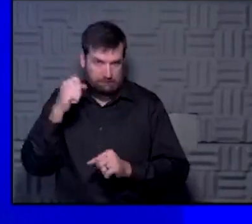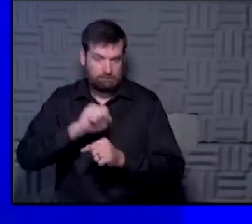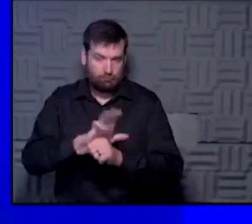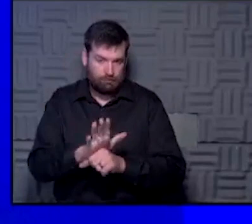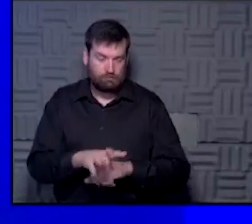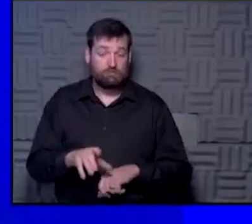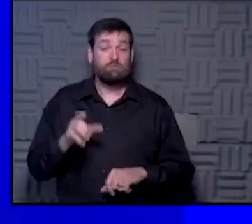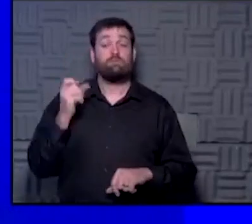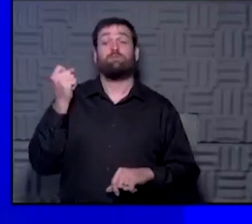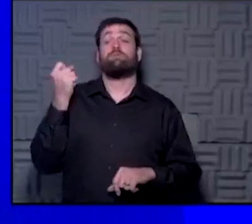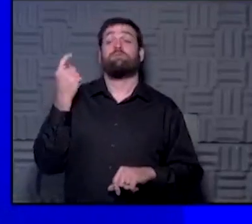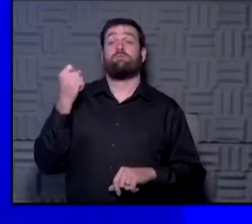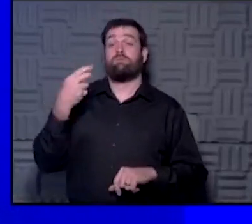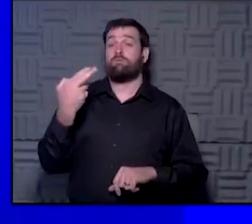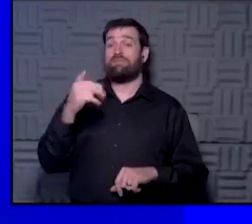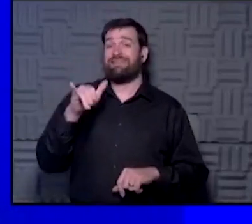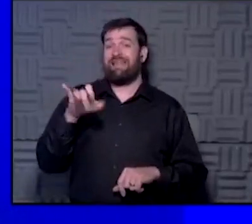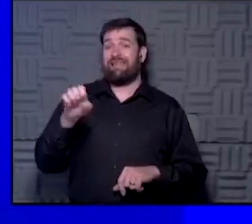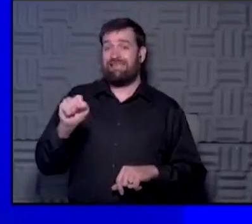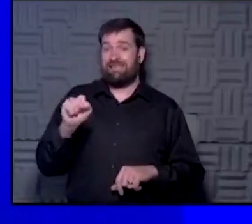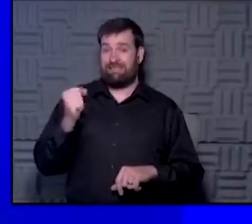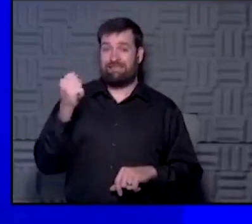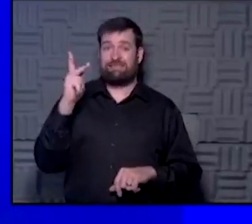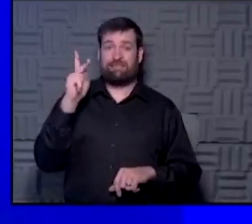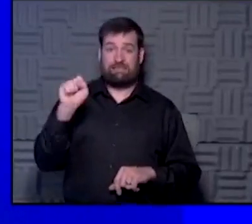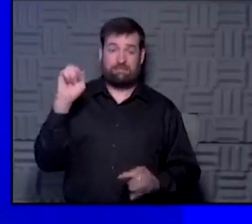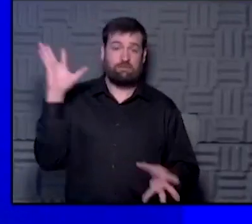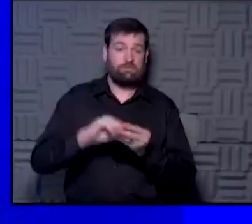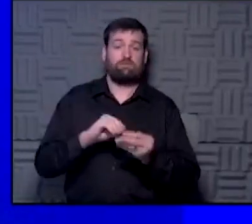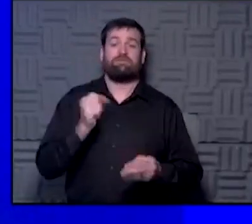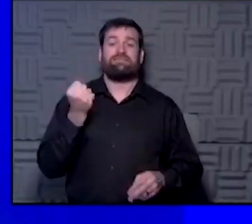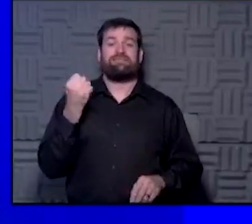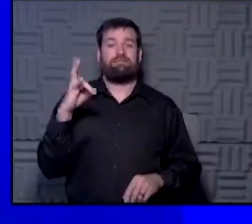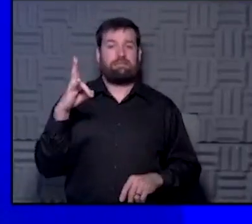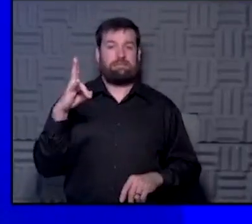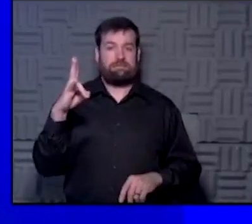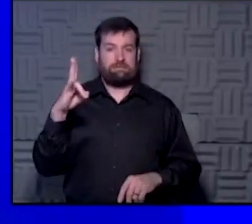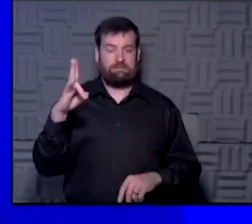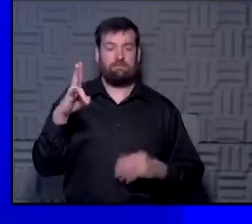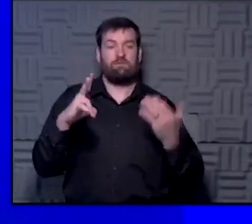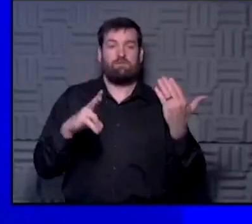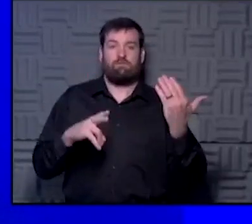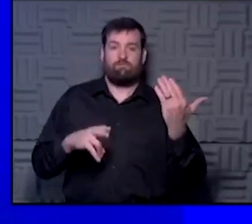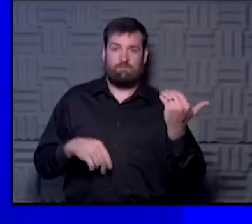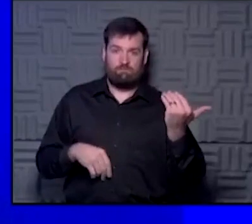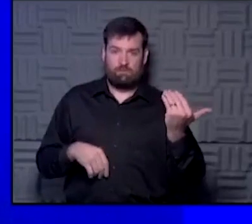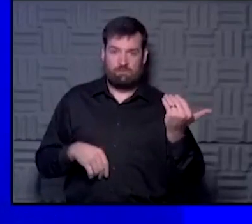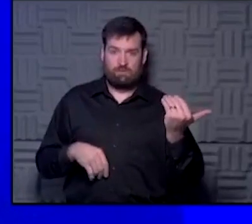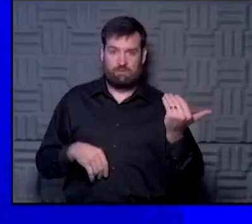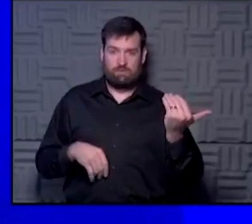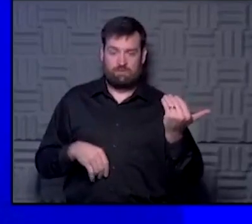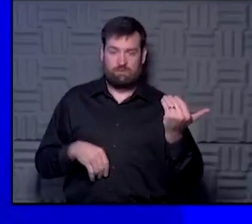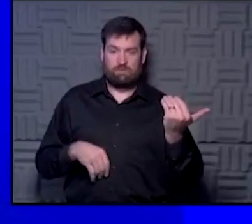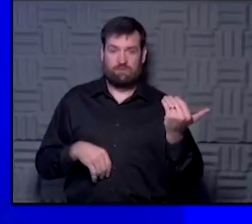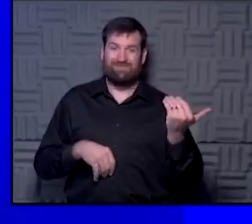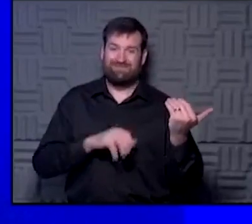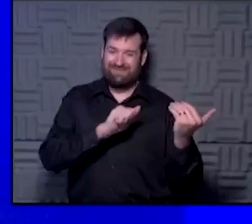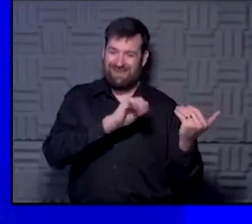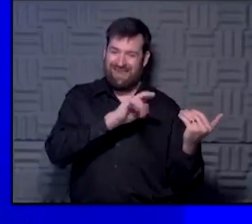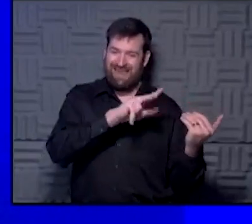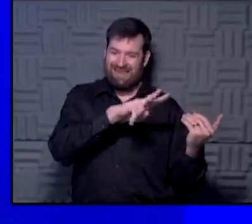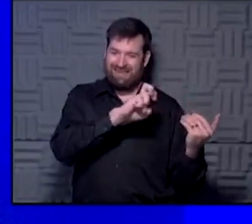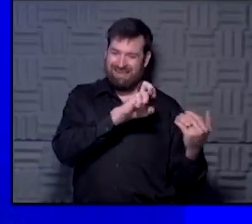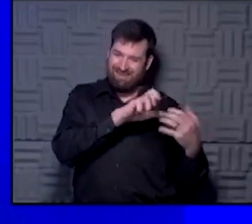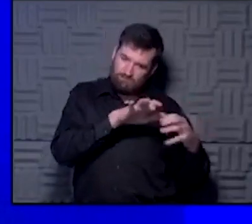Out in Hays, there are 17 total in the hospital. There are 15 that are active